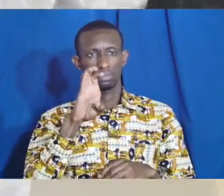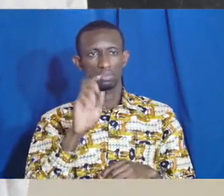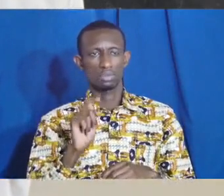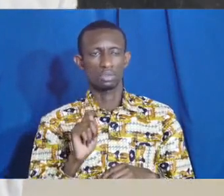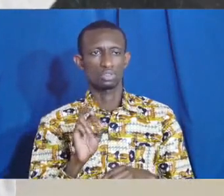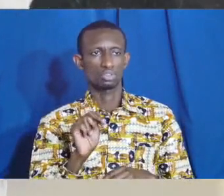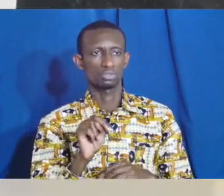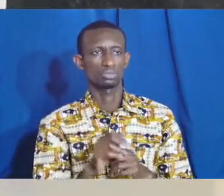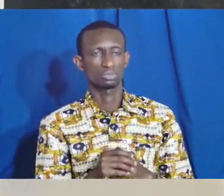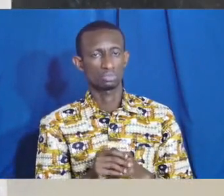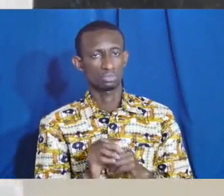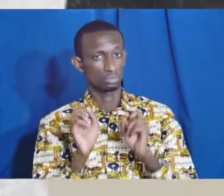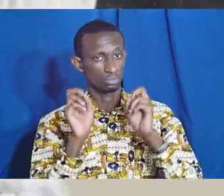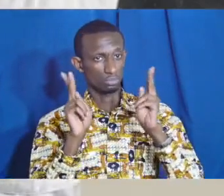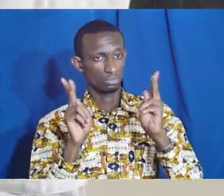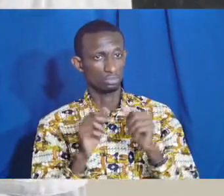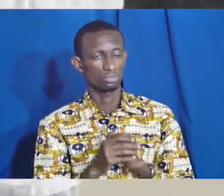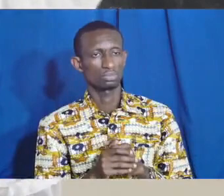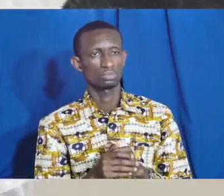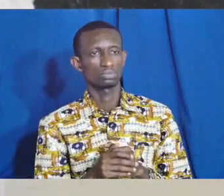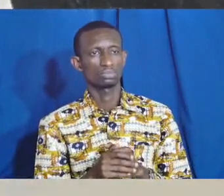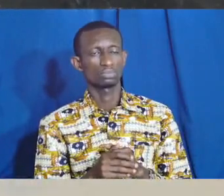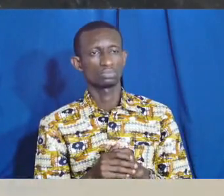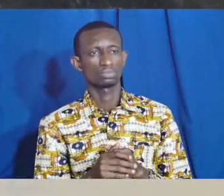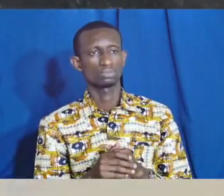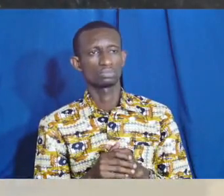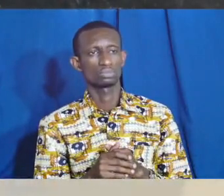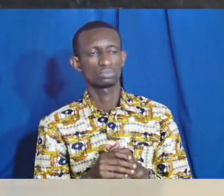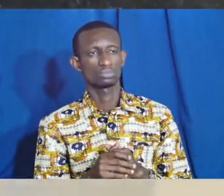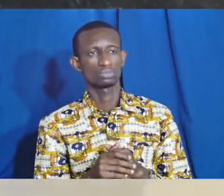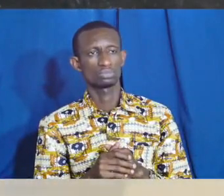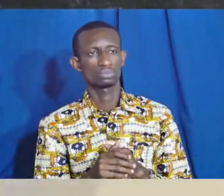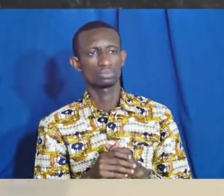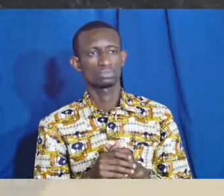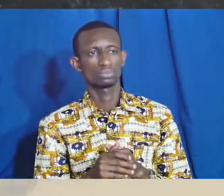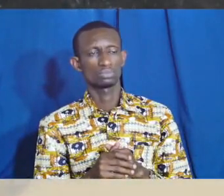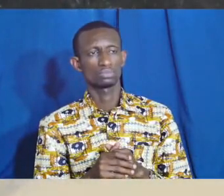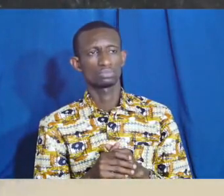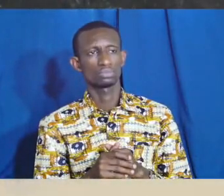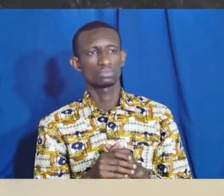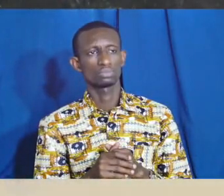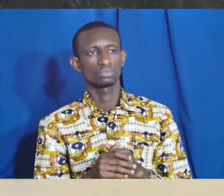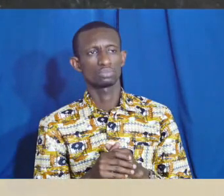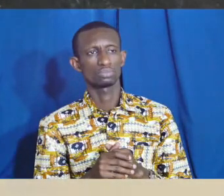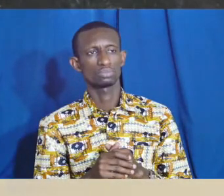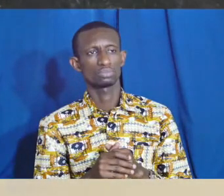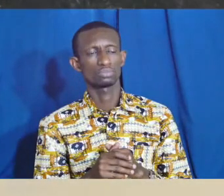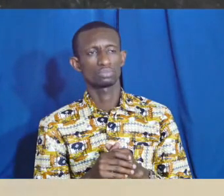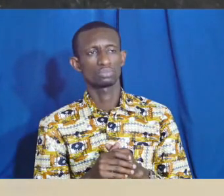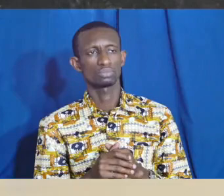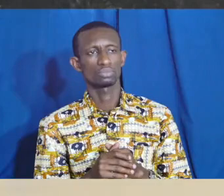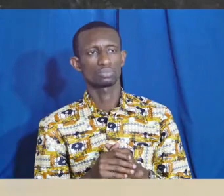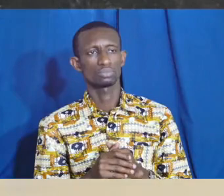Okay? Chemical reaction. So slow down the rate of chemical reactions in